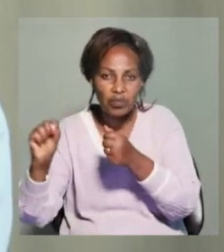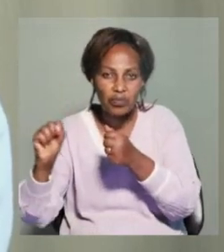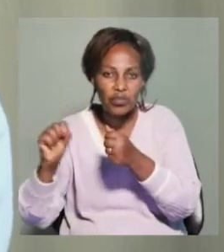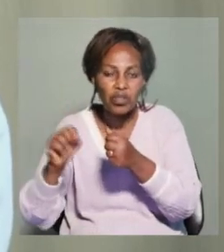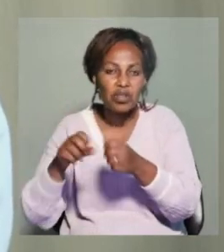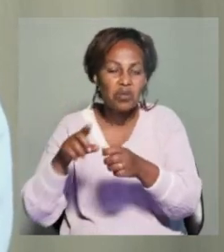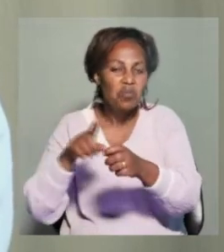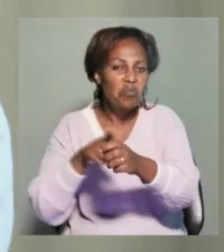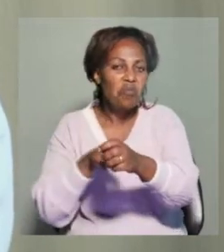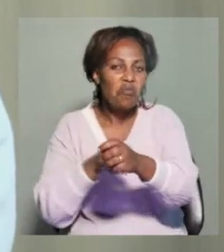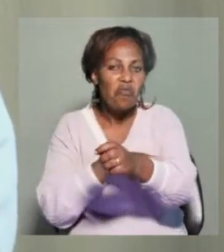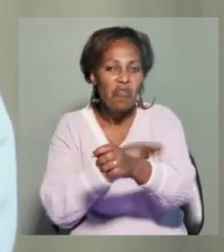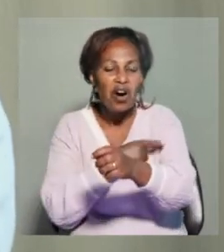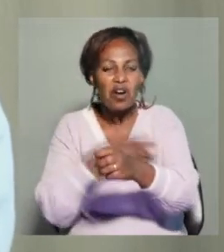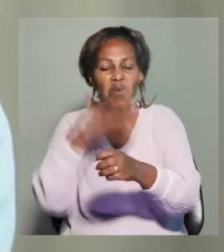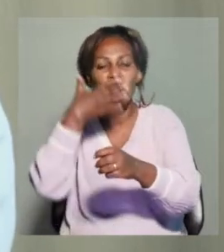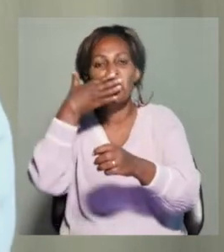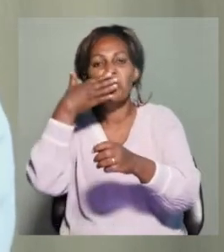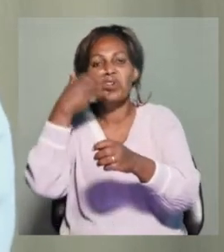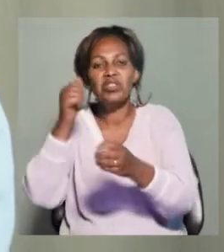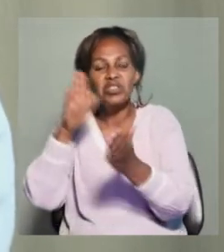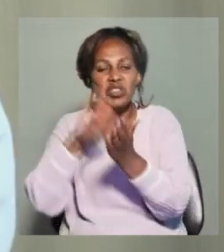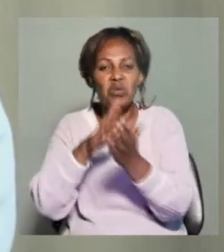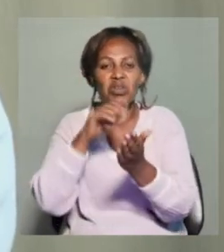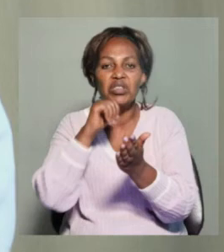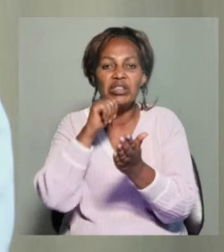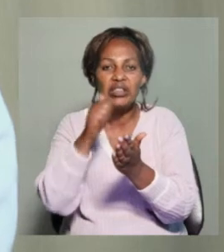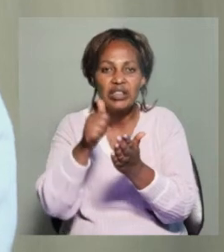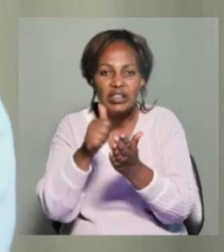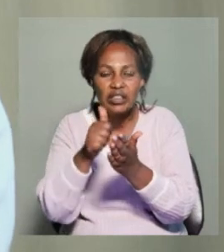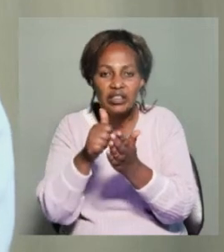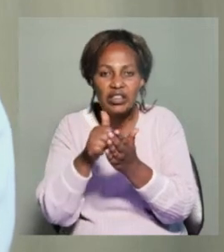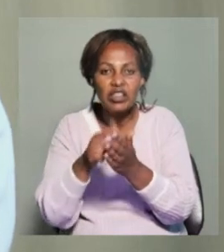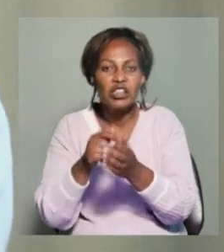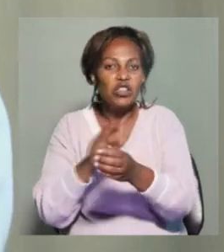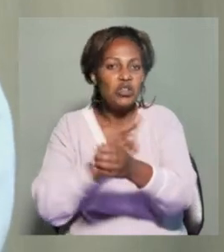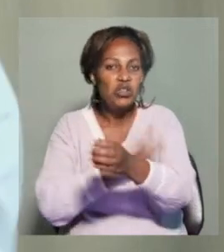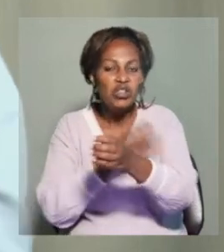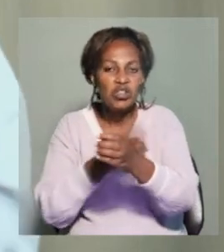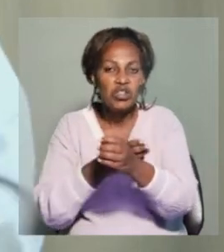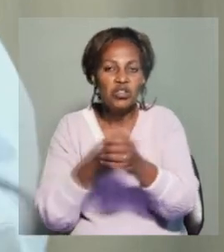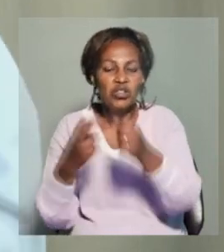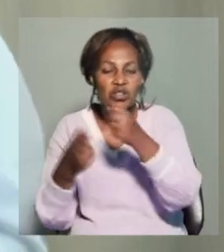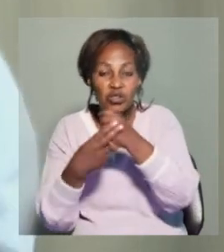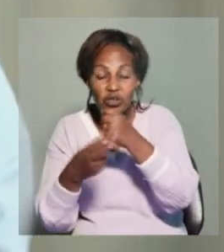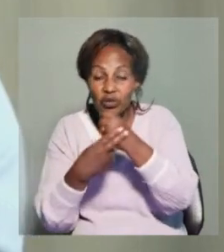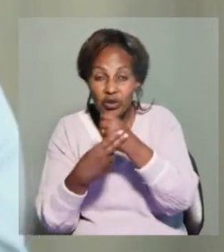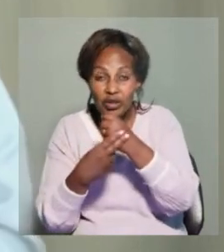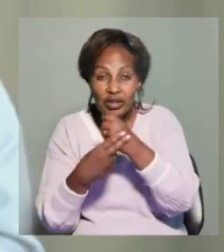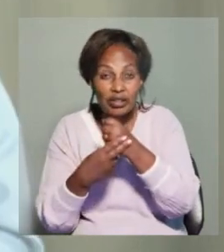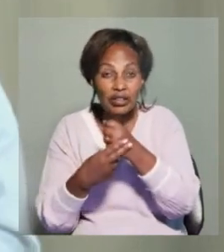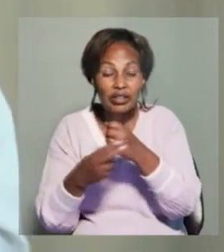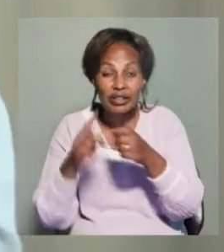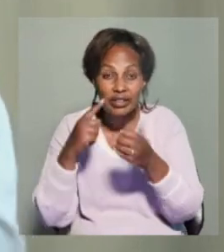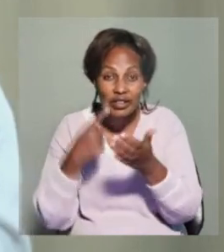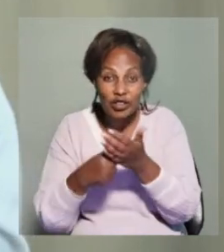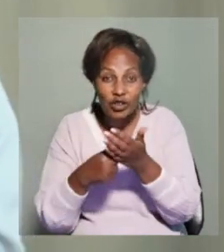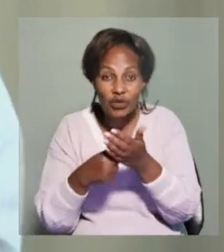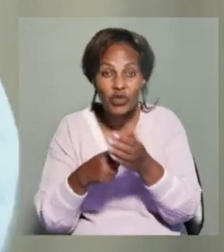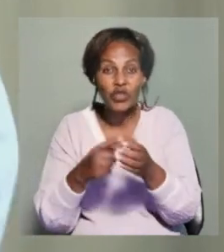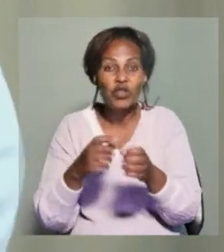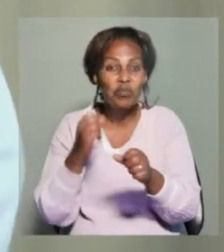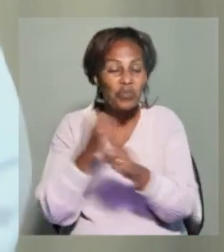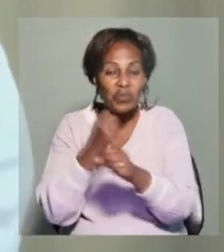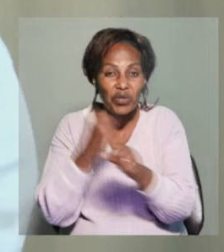far better than the incandescent lamps in terms of energy saving. This is a very practical experiment and